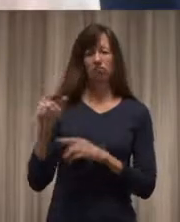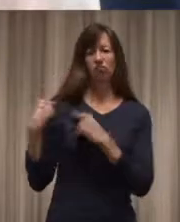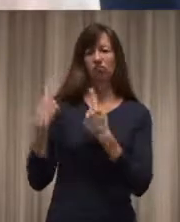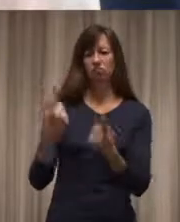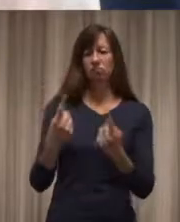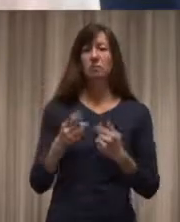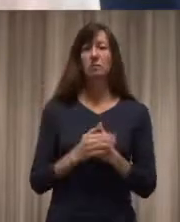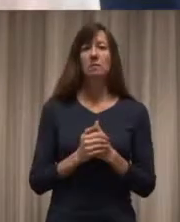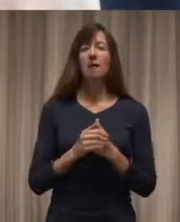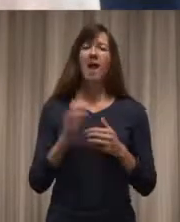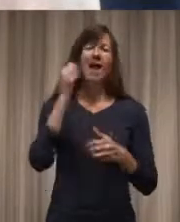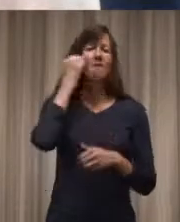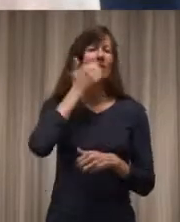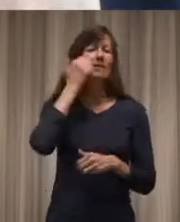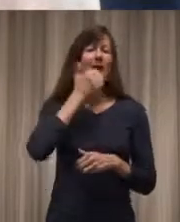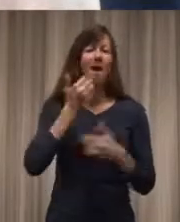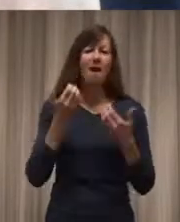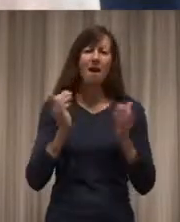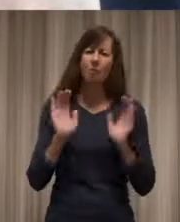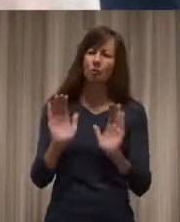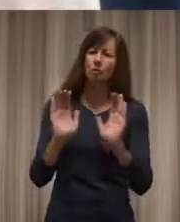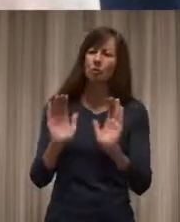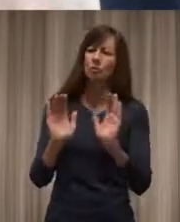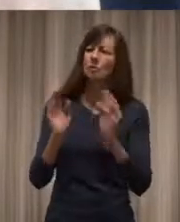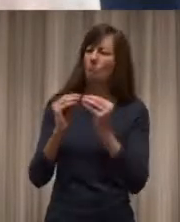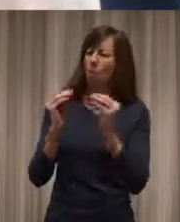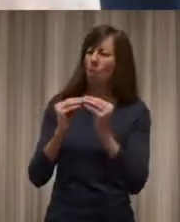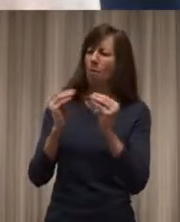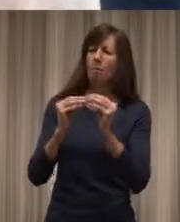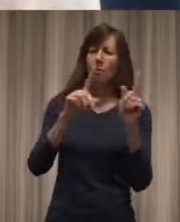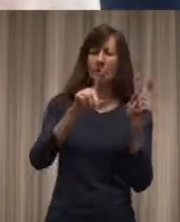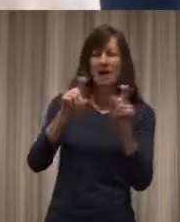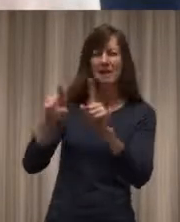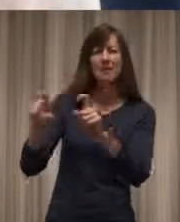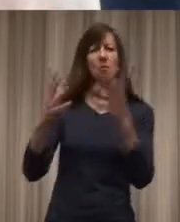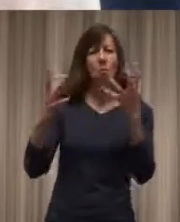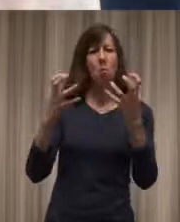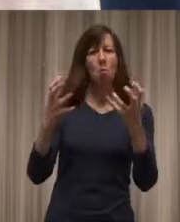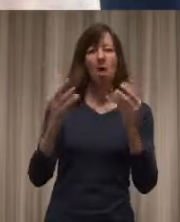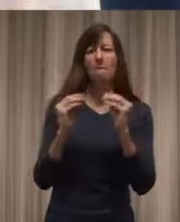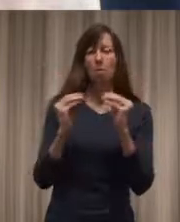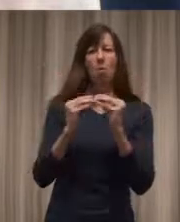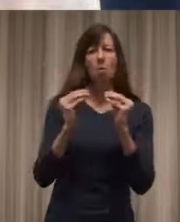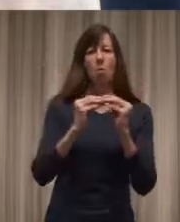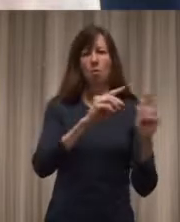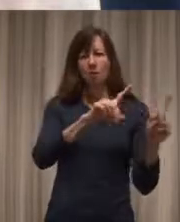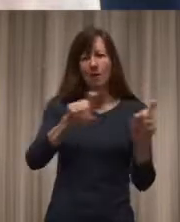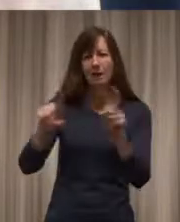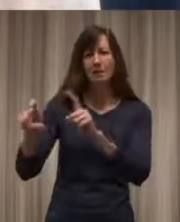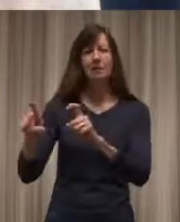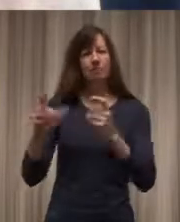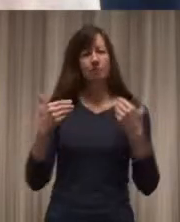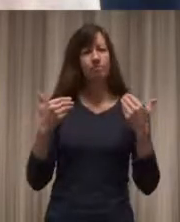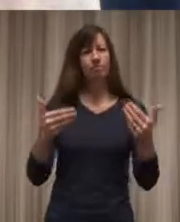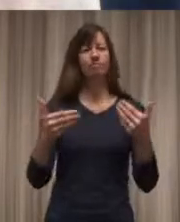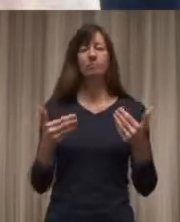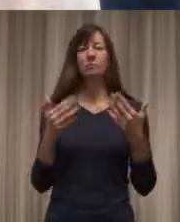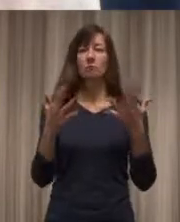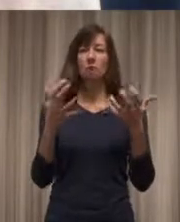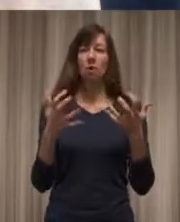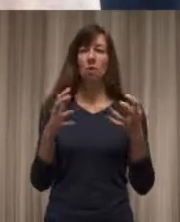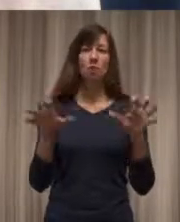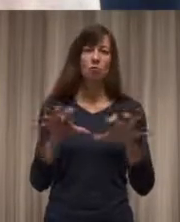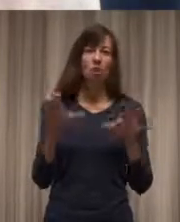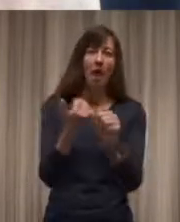know we still have more work to do to get more testing capacity up, and we are doing everything we can there to increase that. I drove by